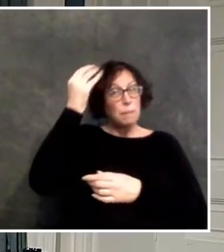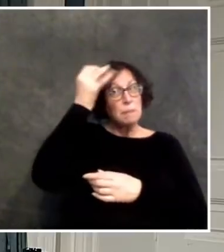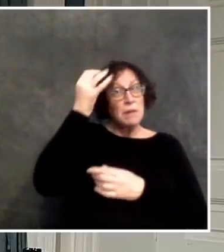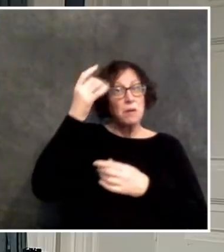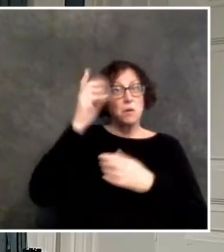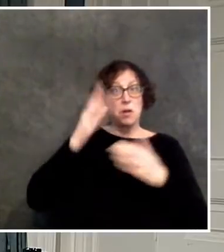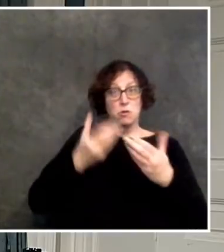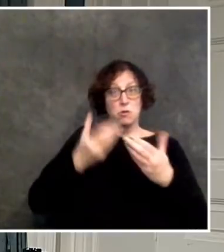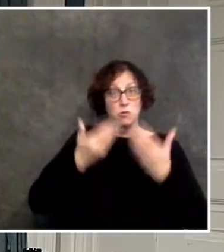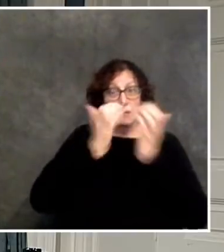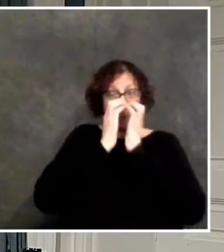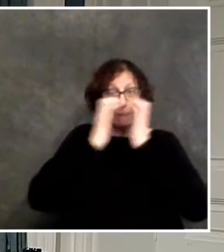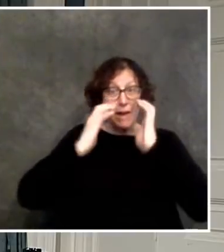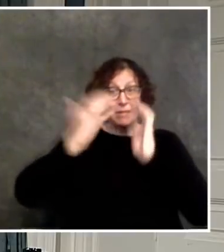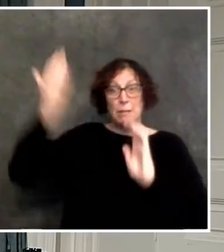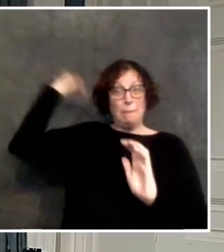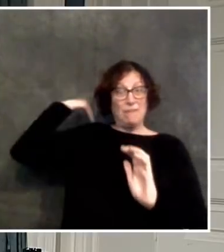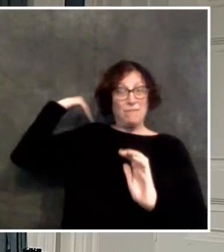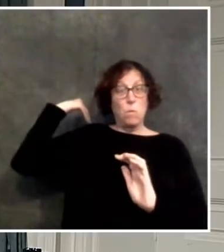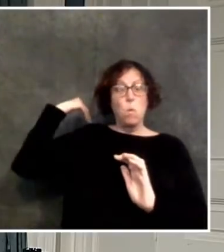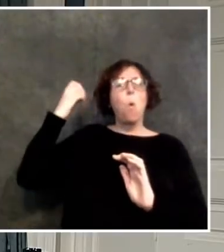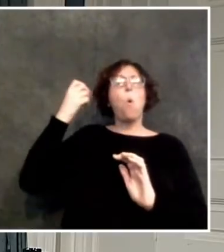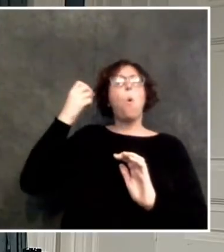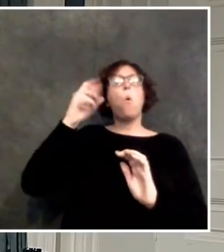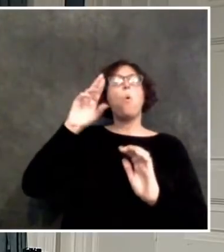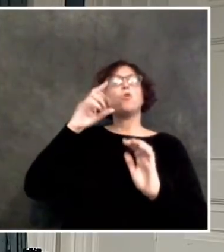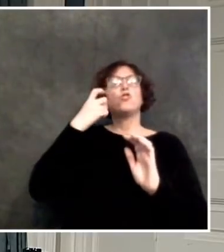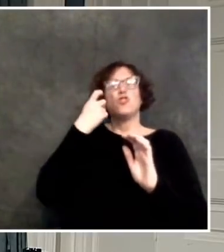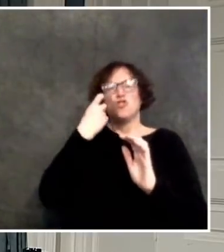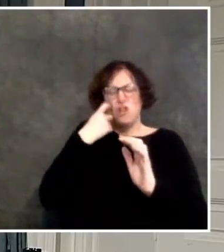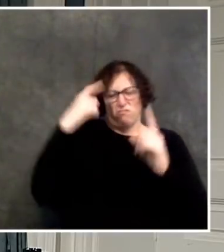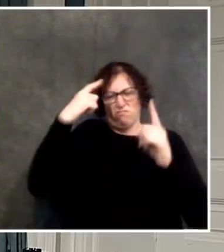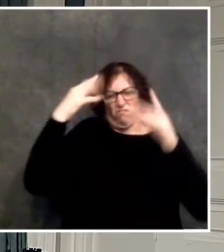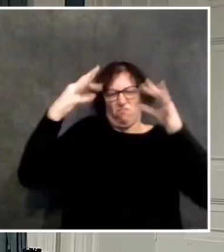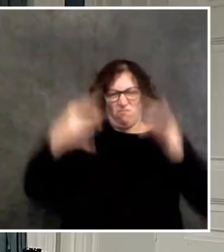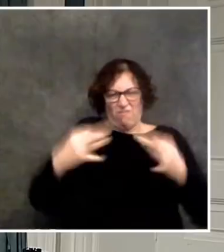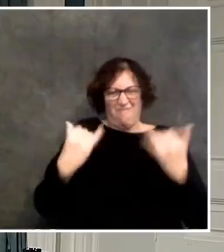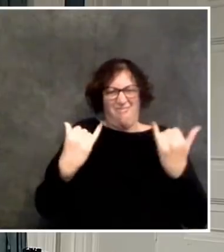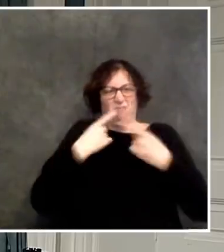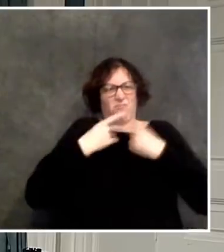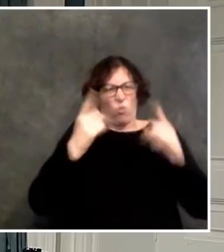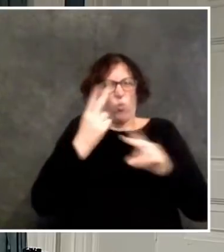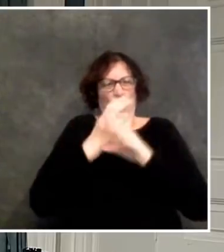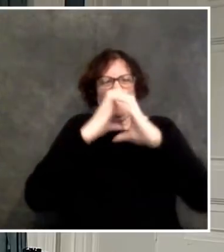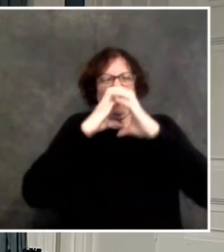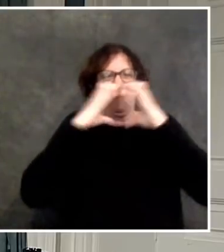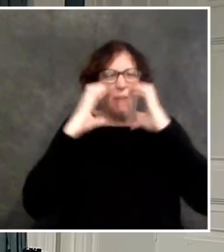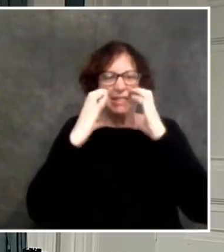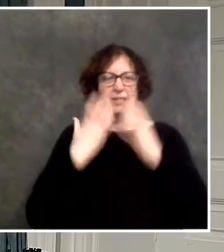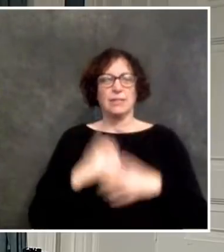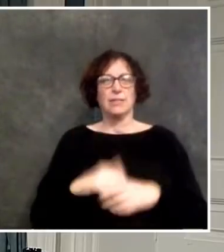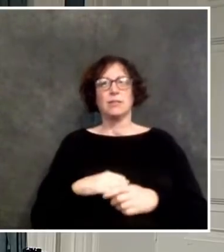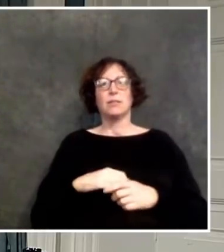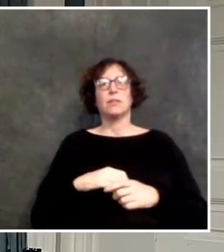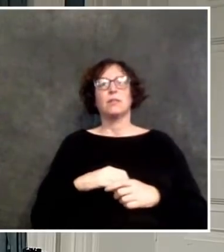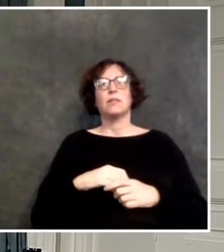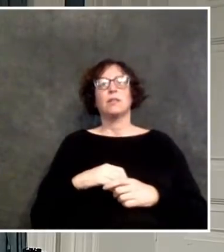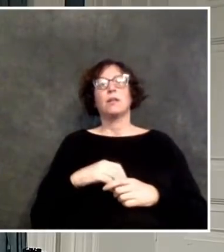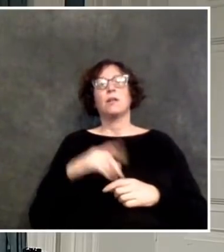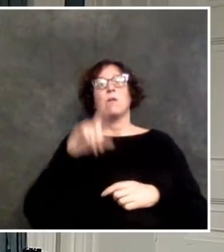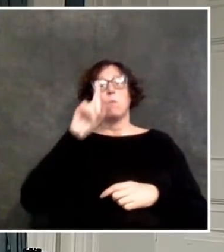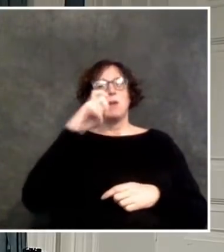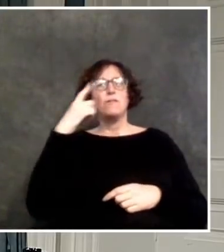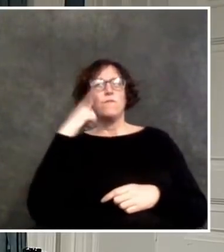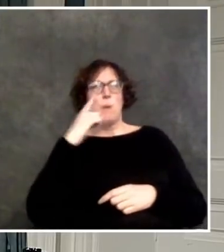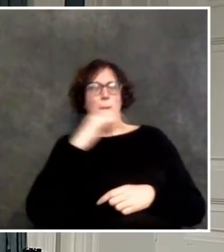the change that the CDC is making? And for the mayor, just wondering, when you talk about these sort of guidances, can